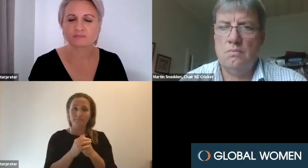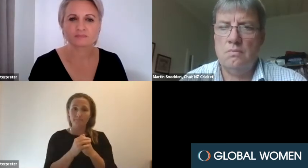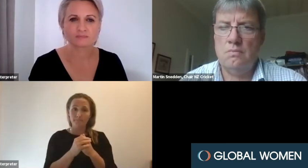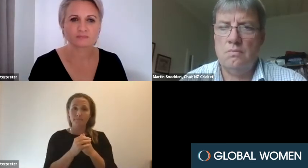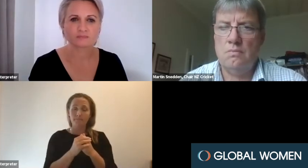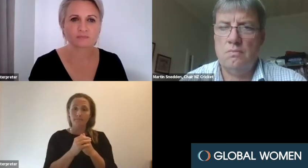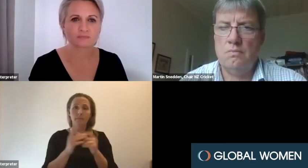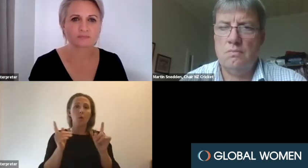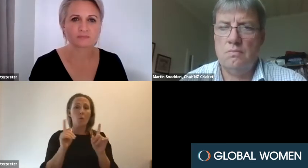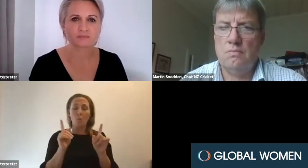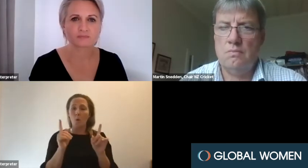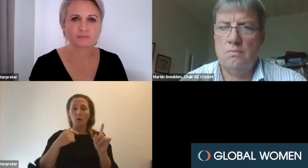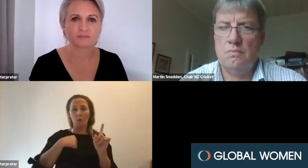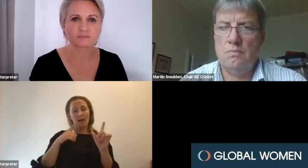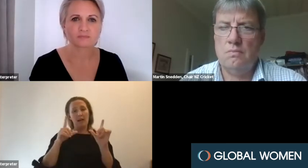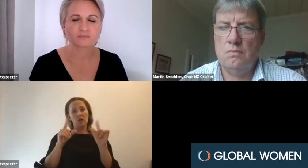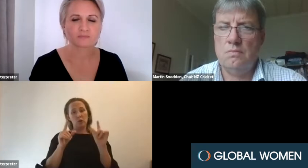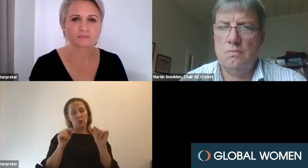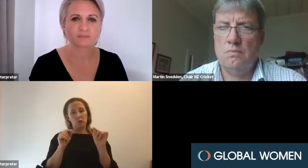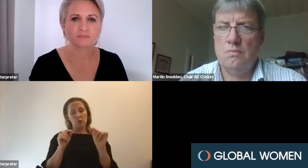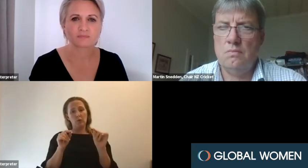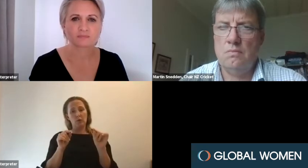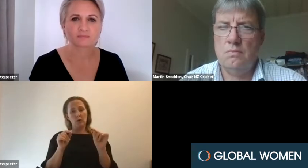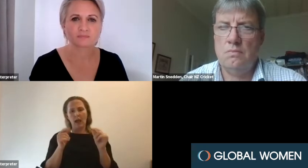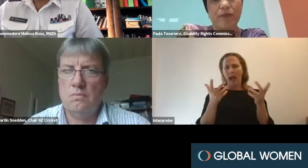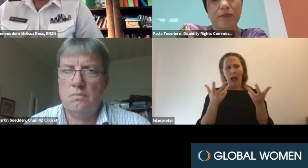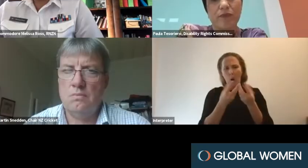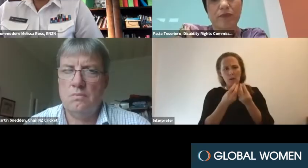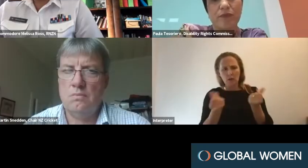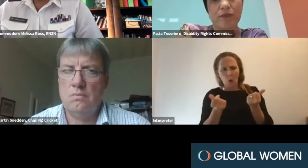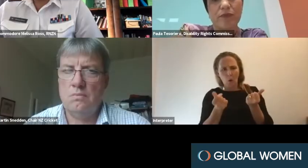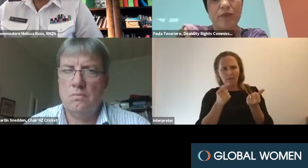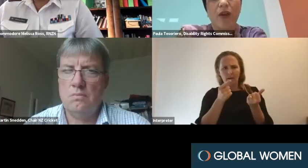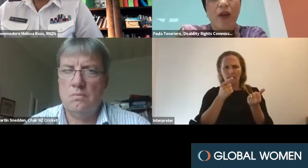what we can do to address some of these worrying statistics?